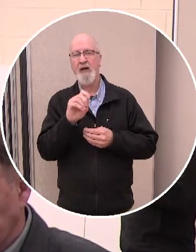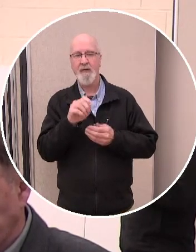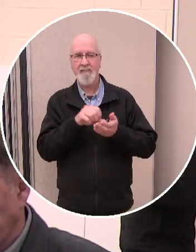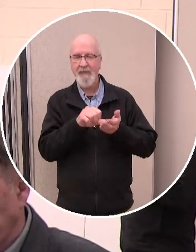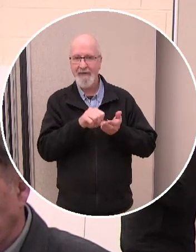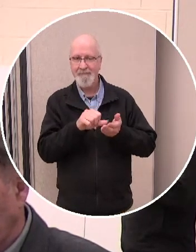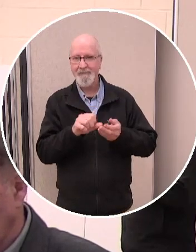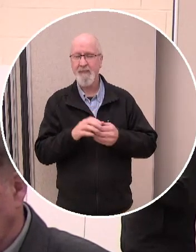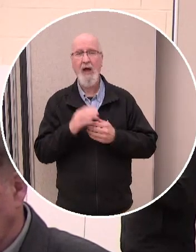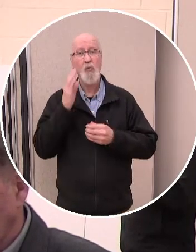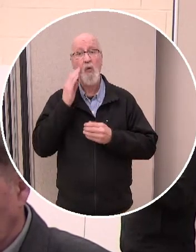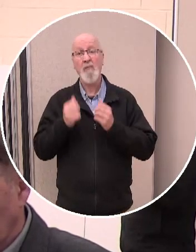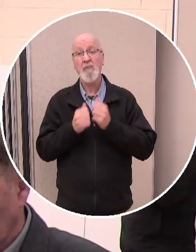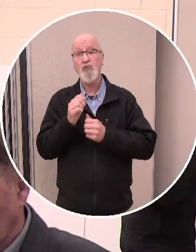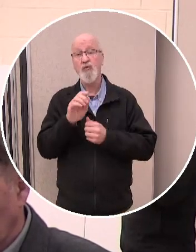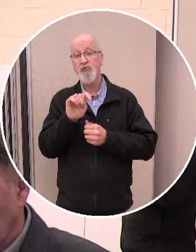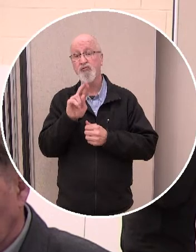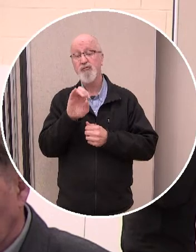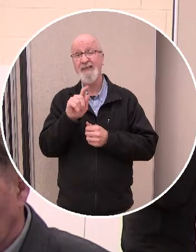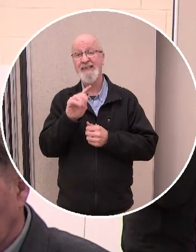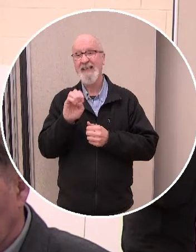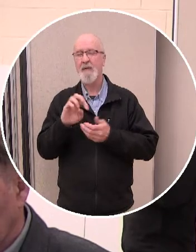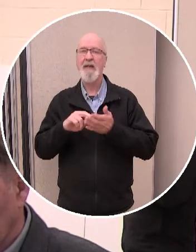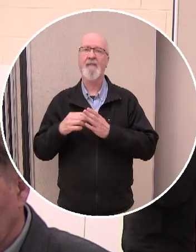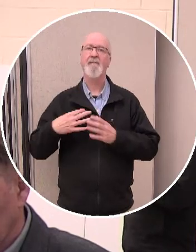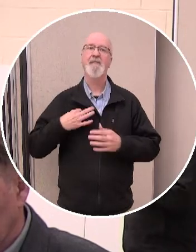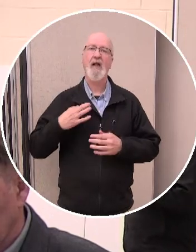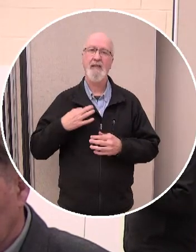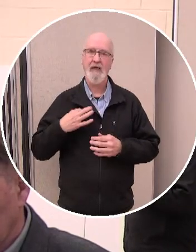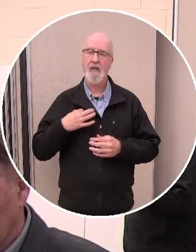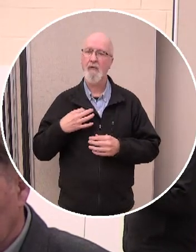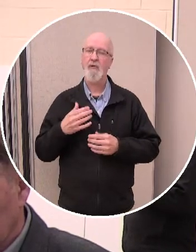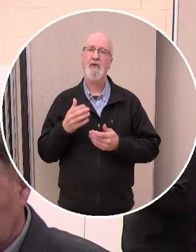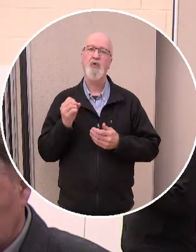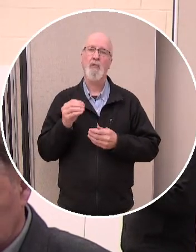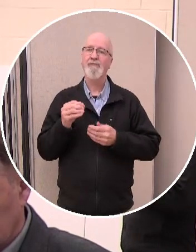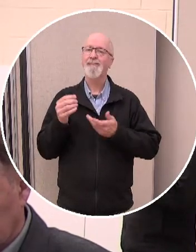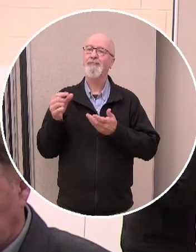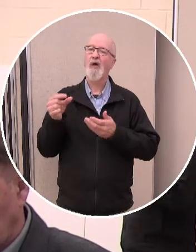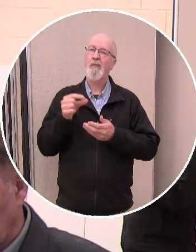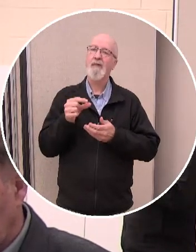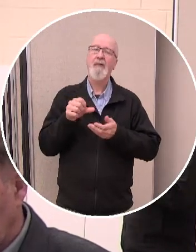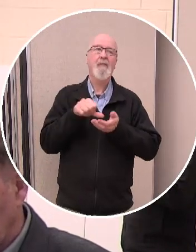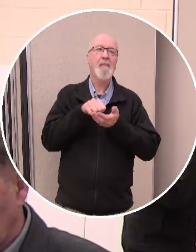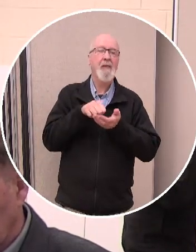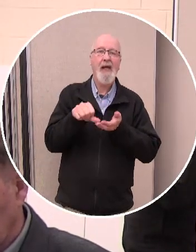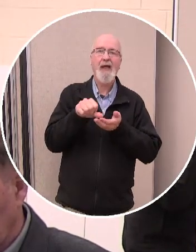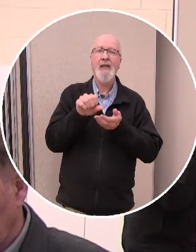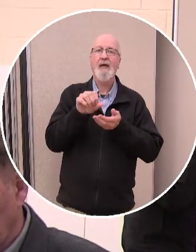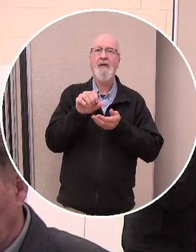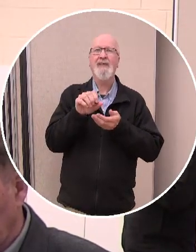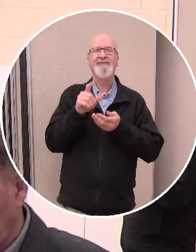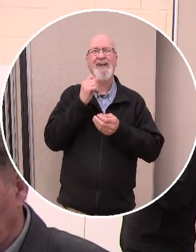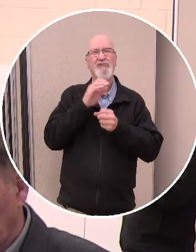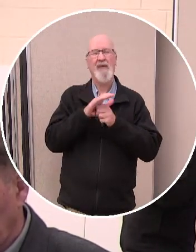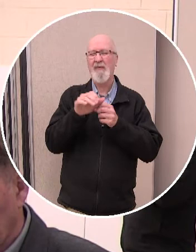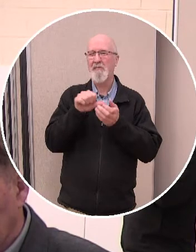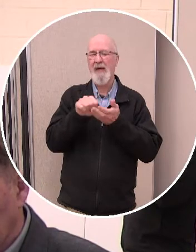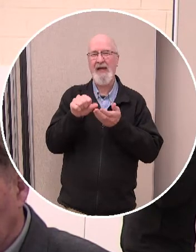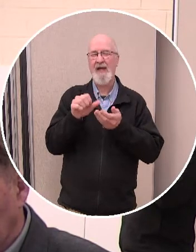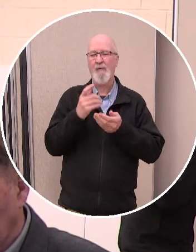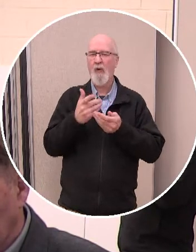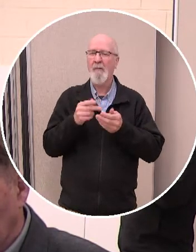are voluntary positions and that established government of Newfoundland and Labrador per diems are not enough to cover basic